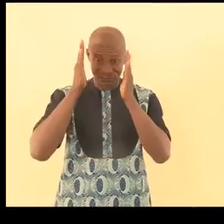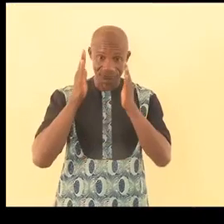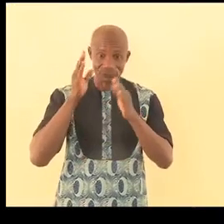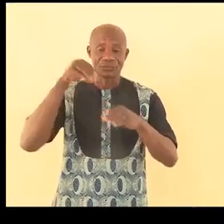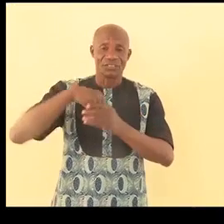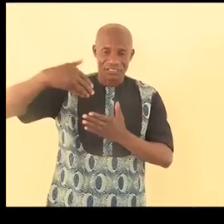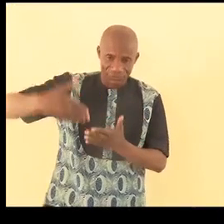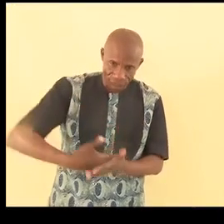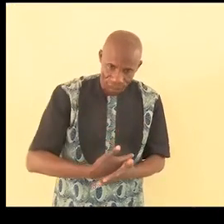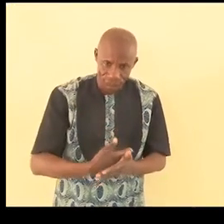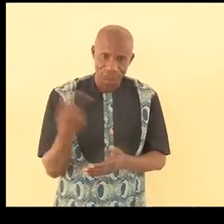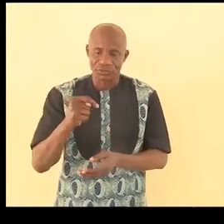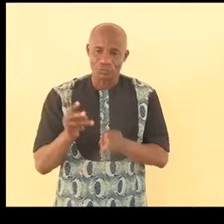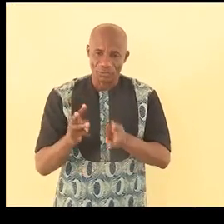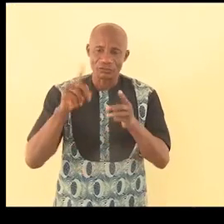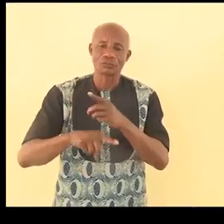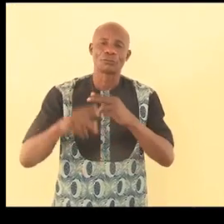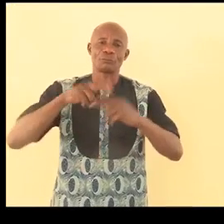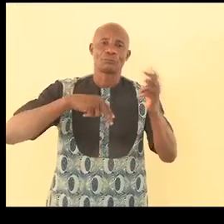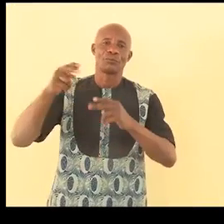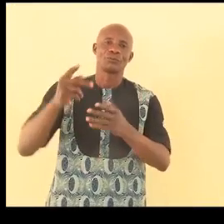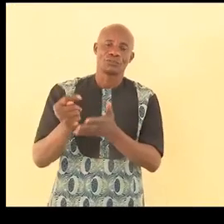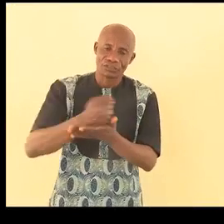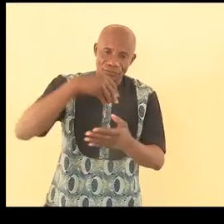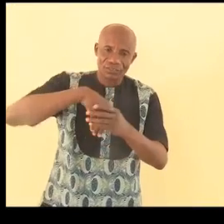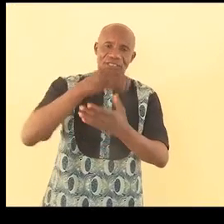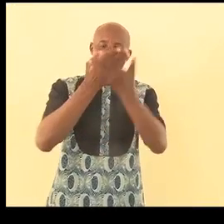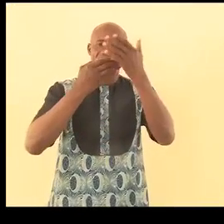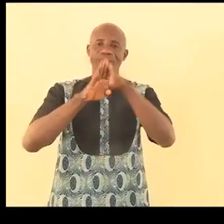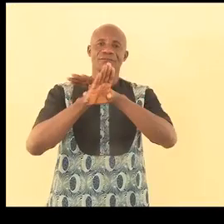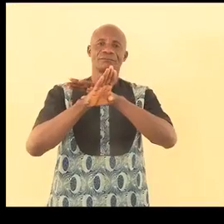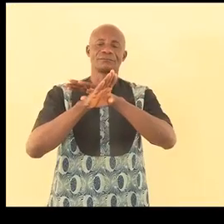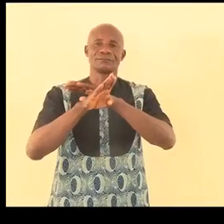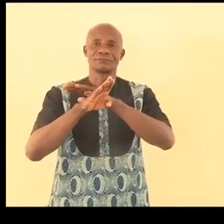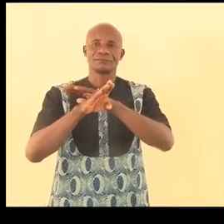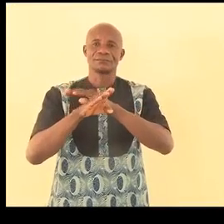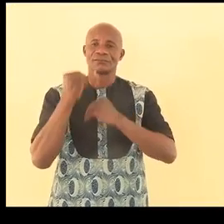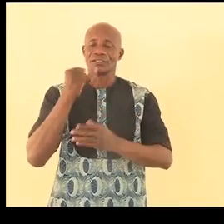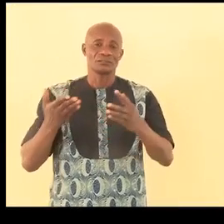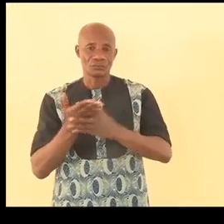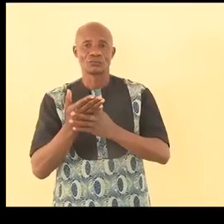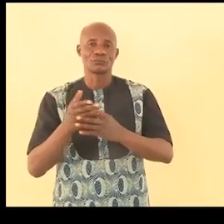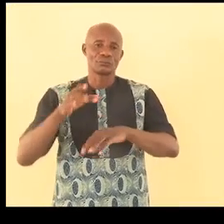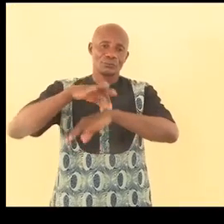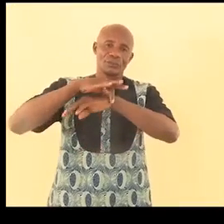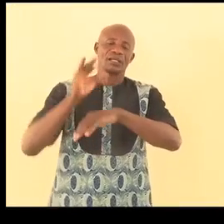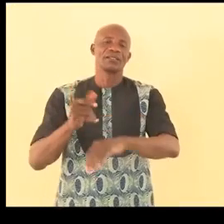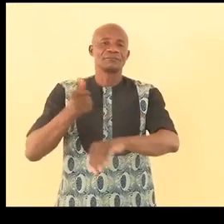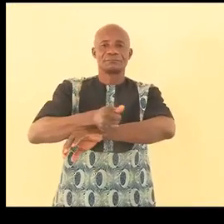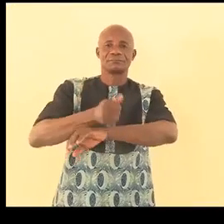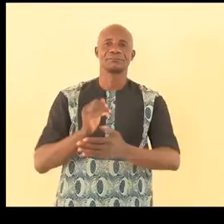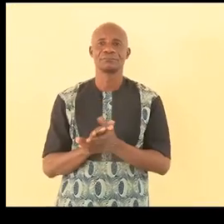the new covenant, the way to build treasure in heaven is through the earthly causes.